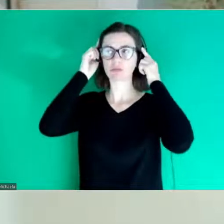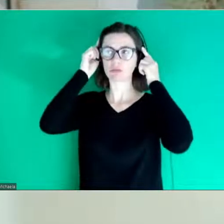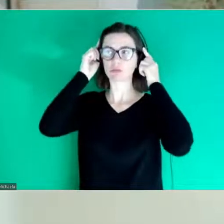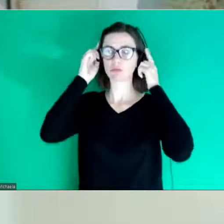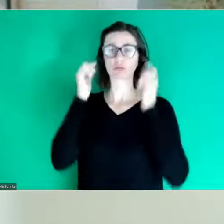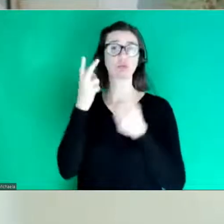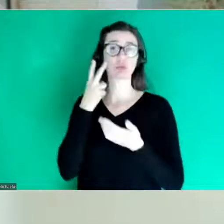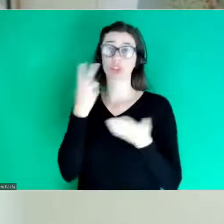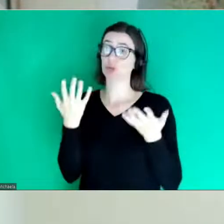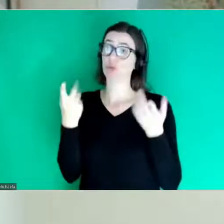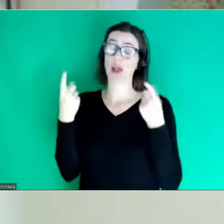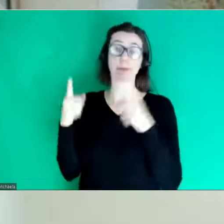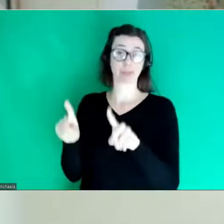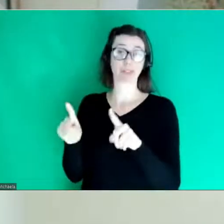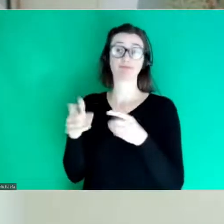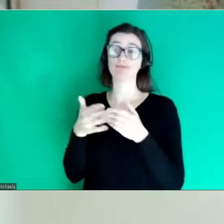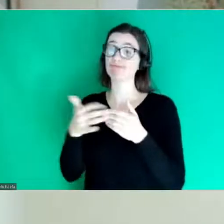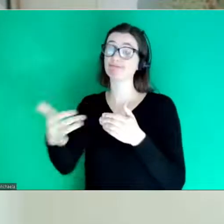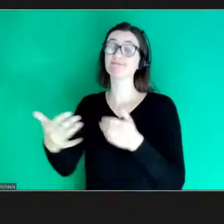community.